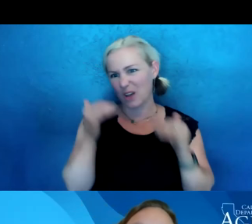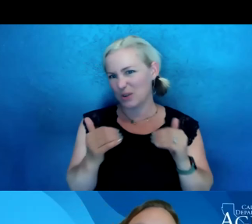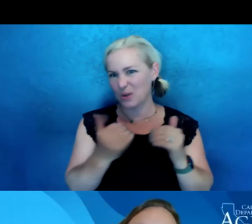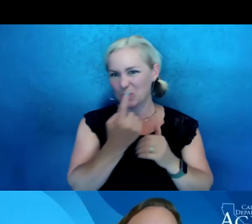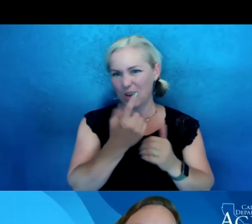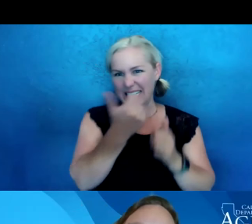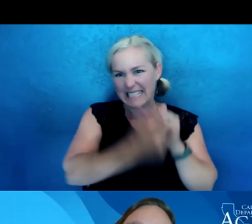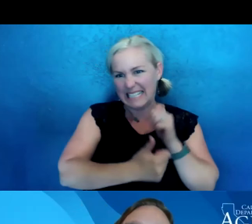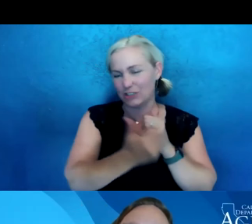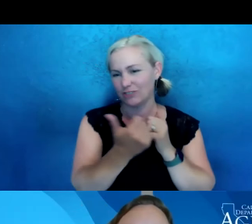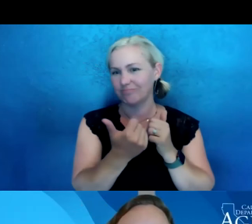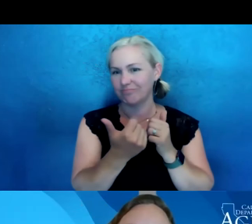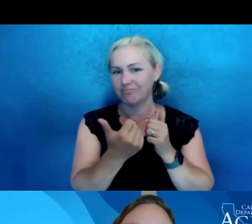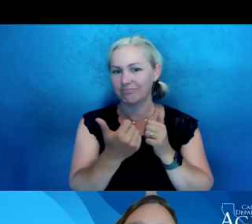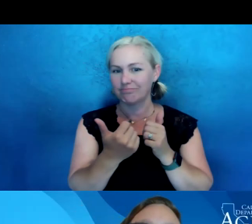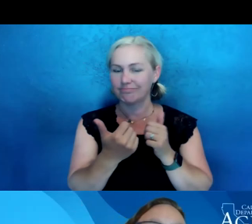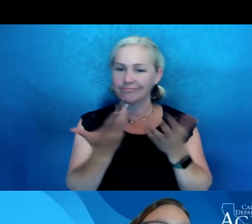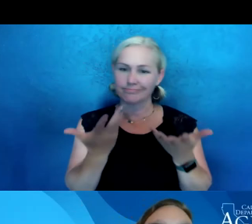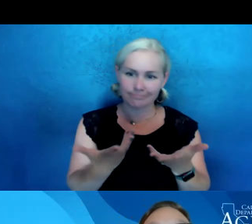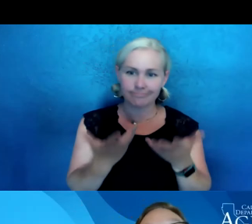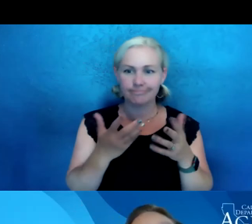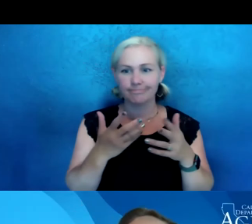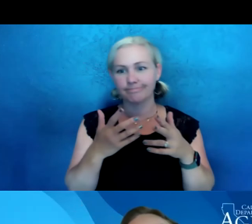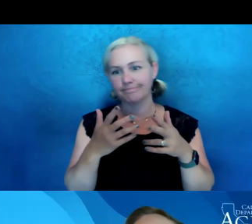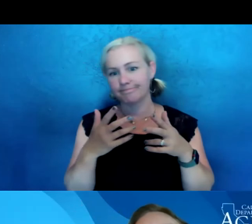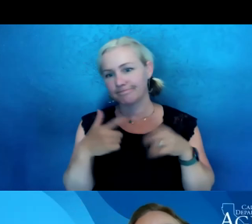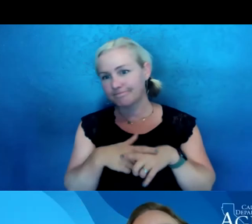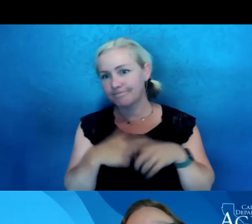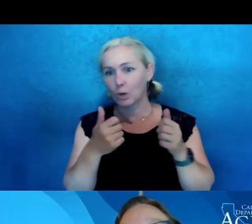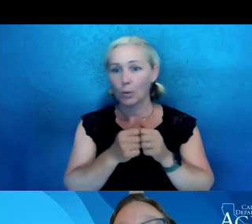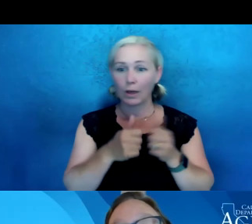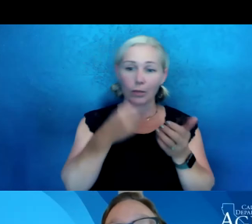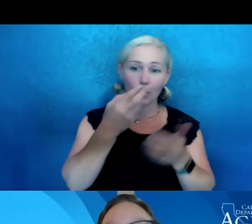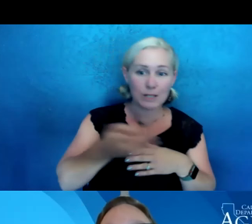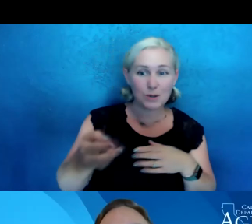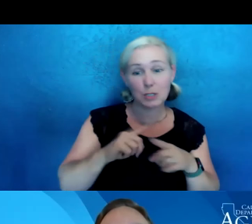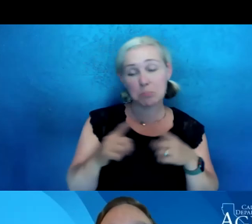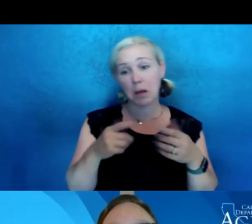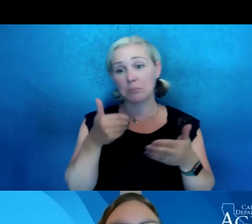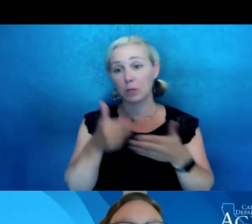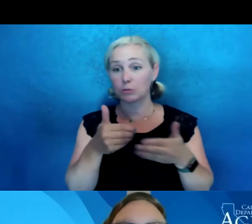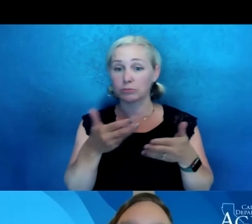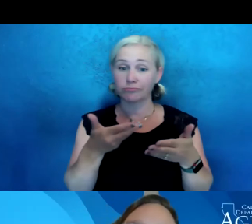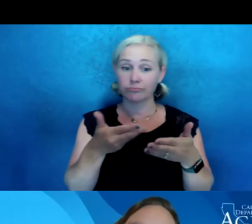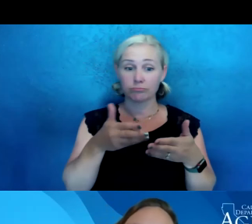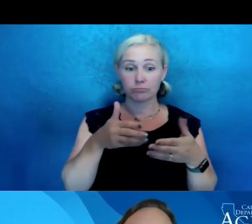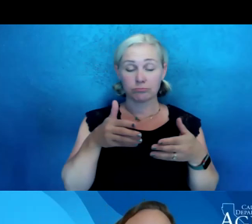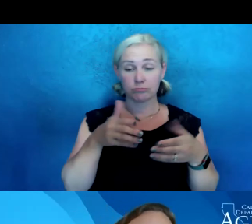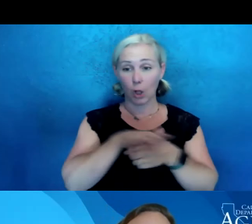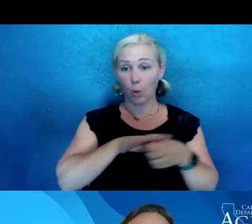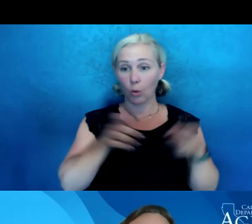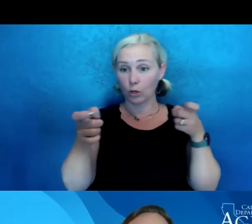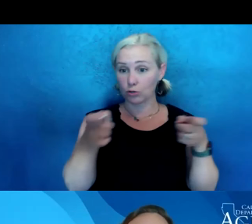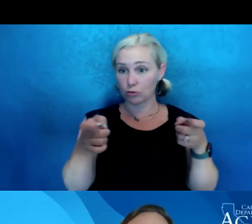in terms of resources and reporting, but also close to the local control and local community. And then we,